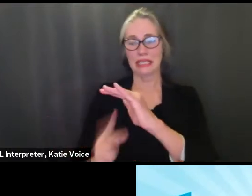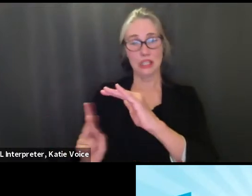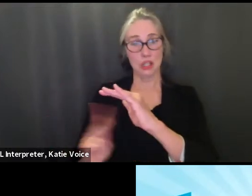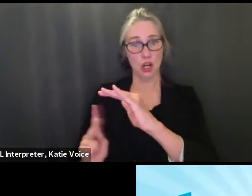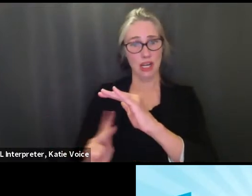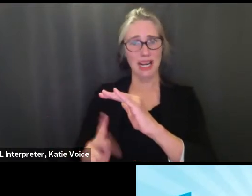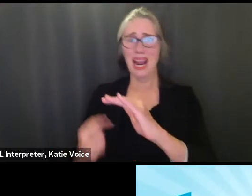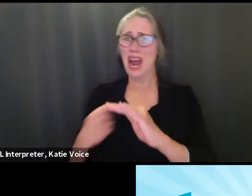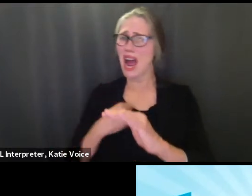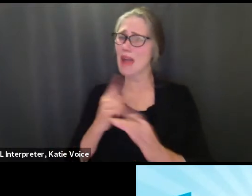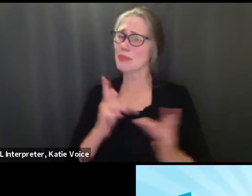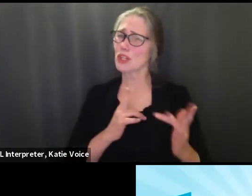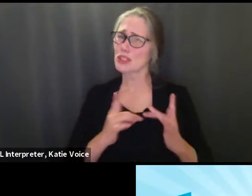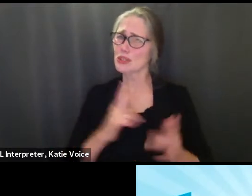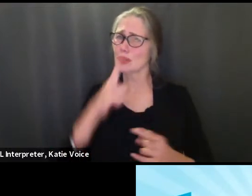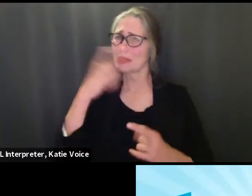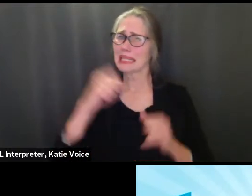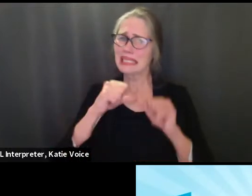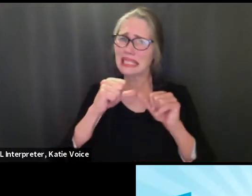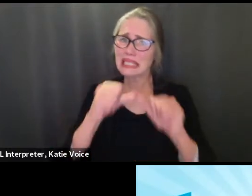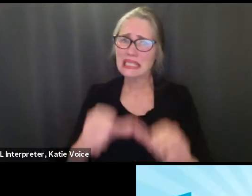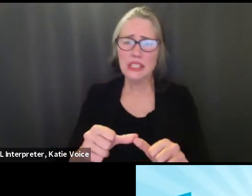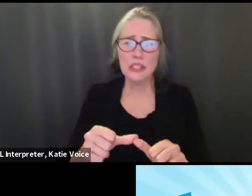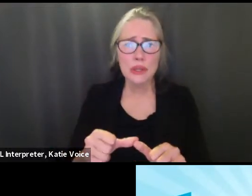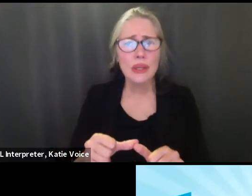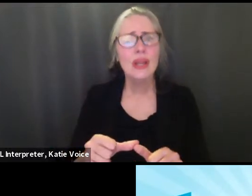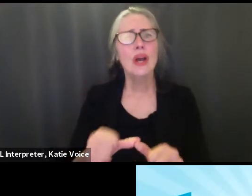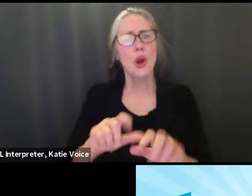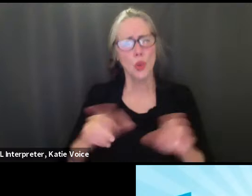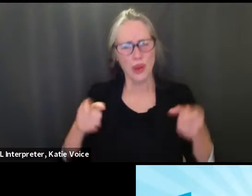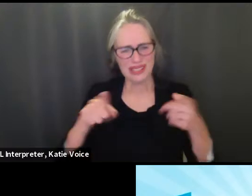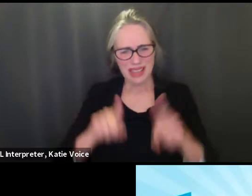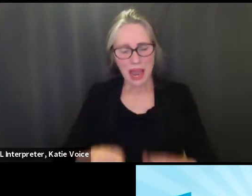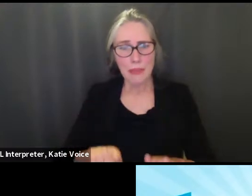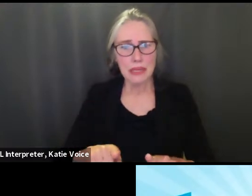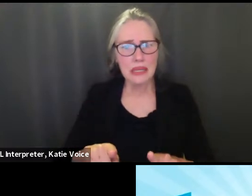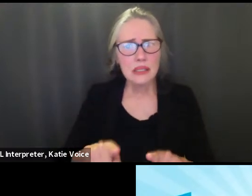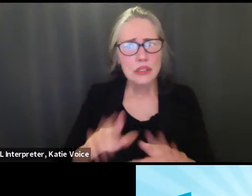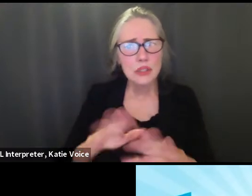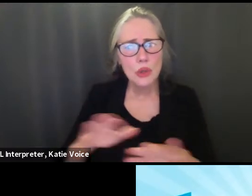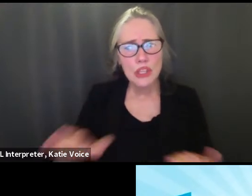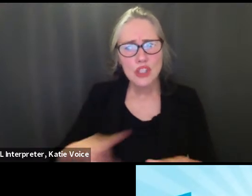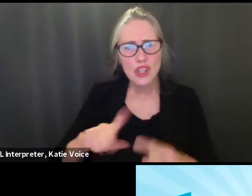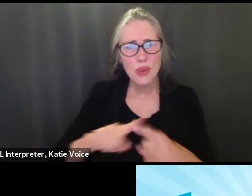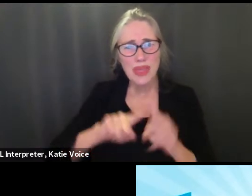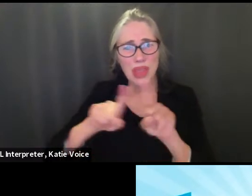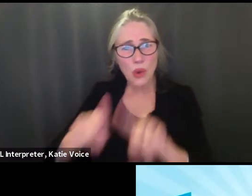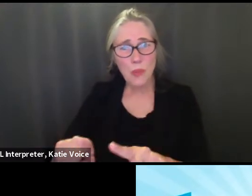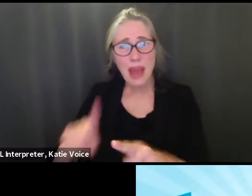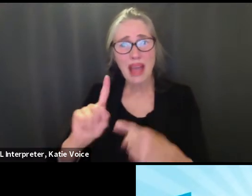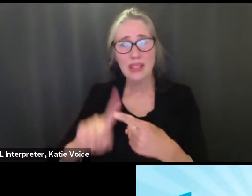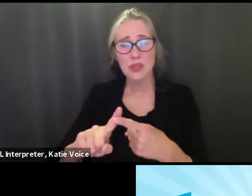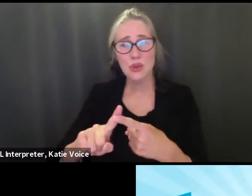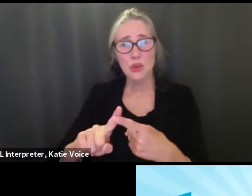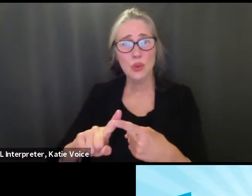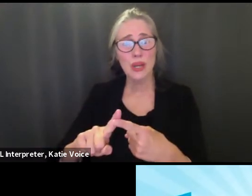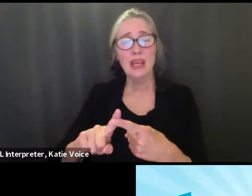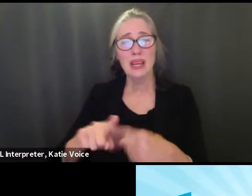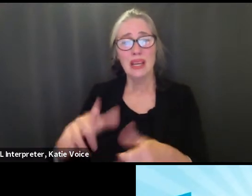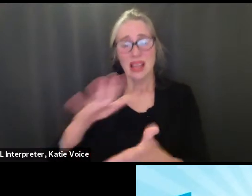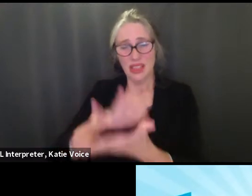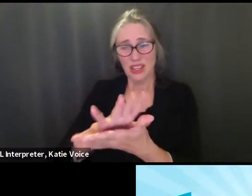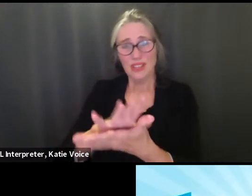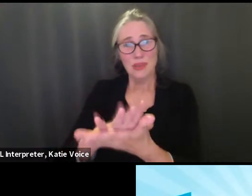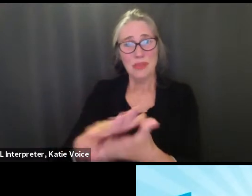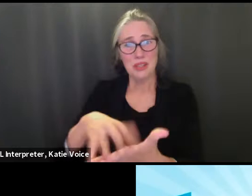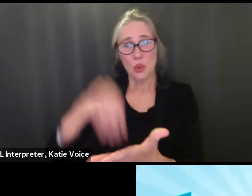of deep concern over the continuous restrictions that our children have had to endure since they've gone back to in-person learning. We're now over a year in this health